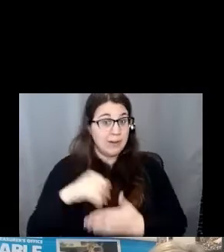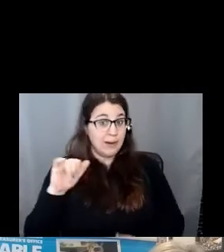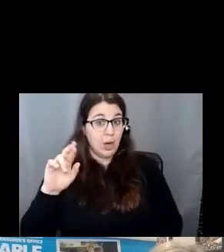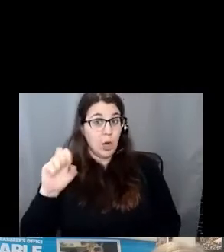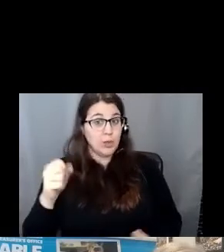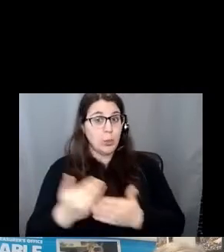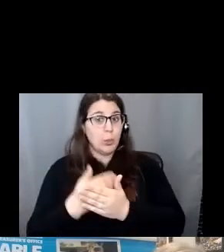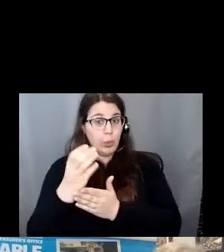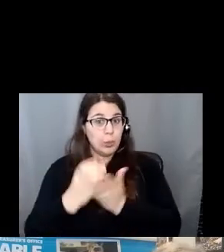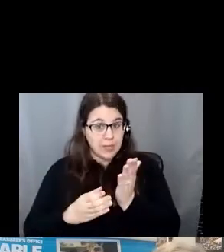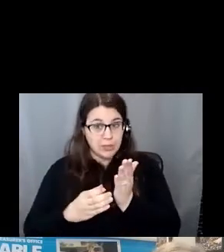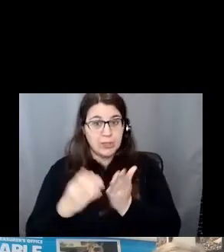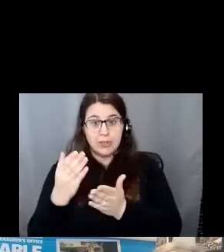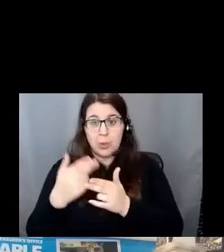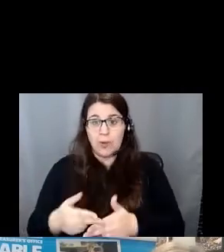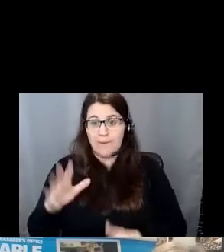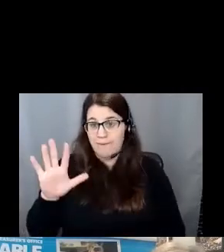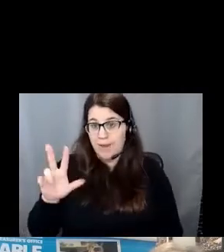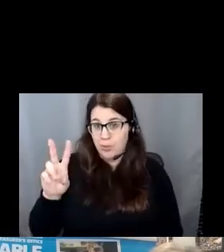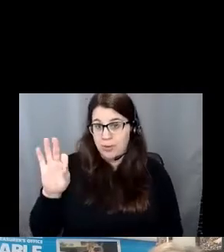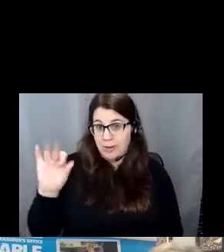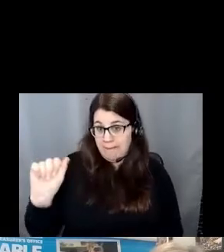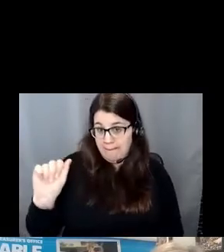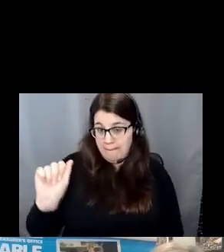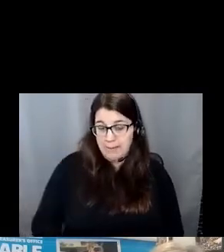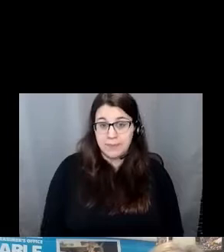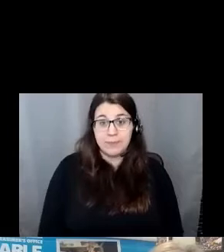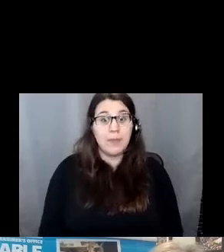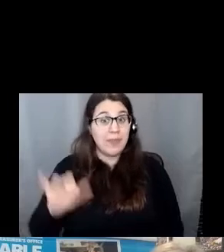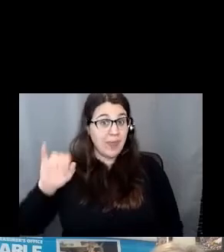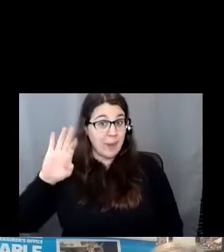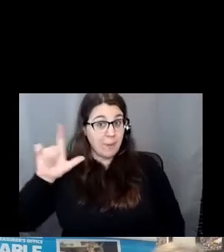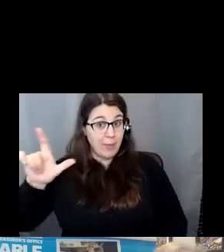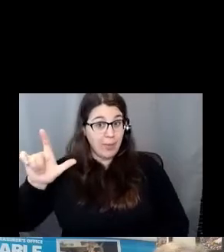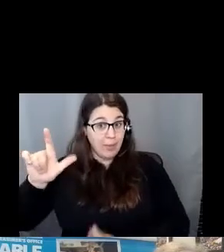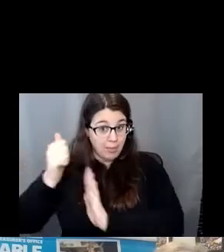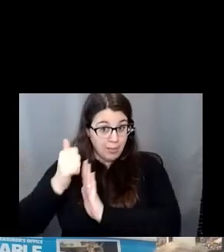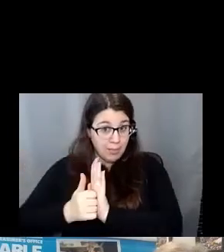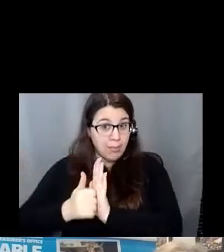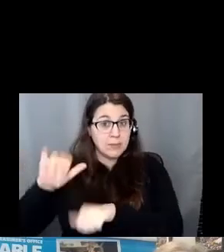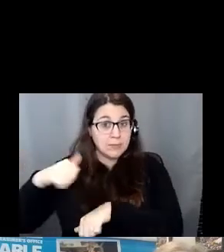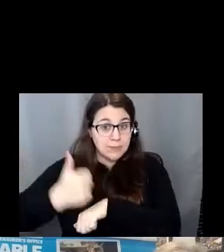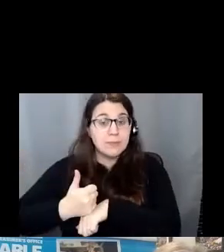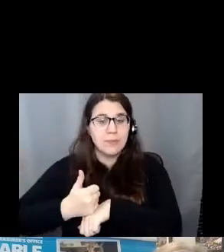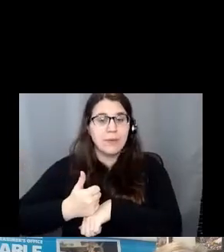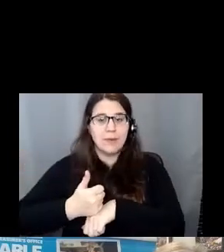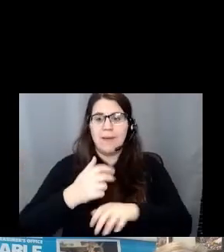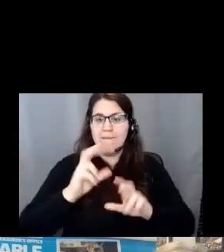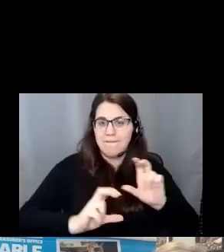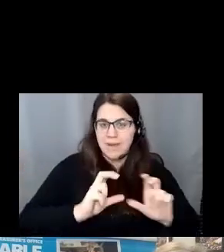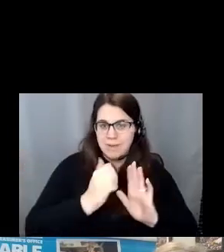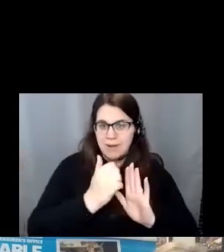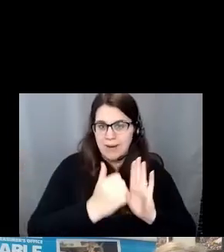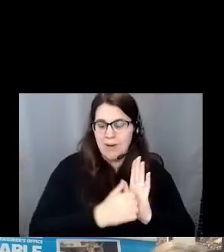section, 529A. The bill created savings and investment accounts for individuals with disabilities. So